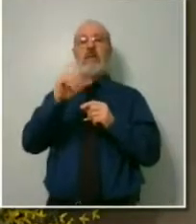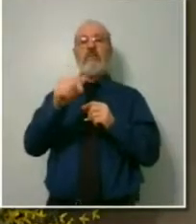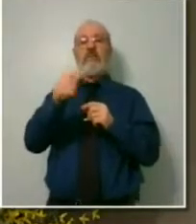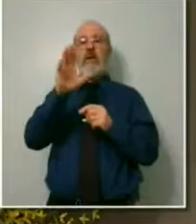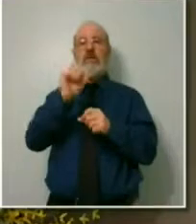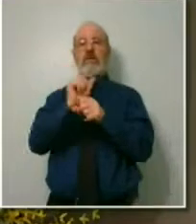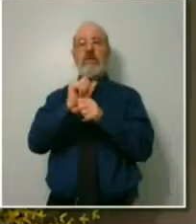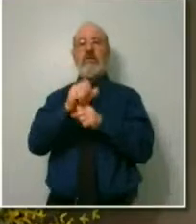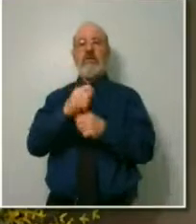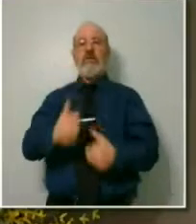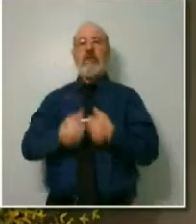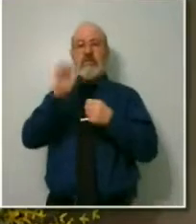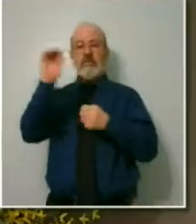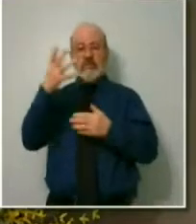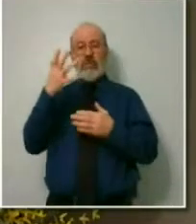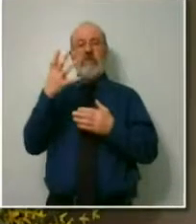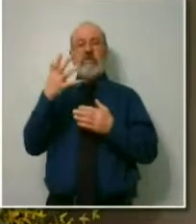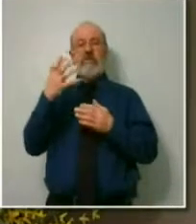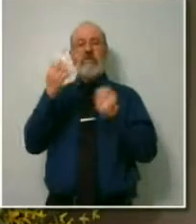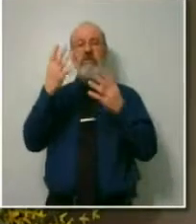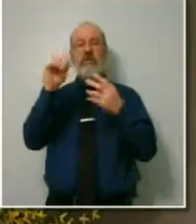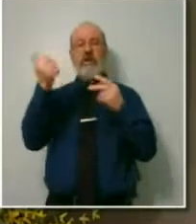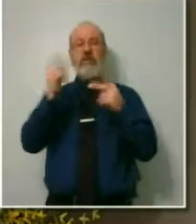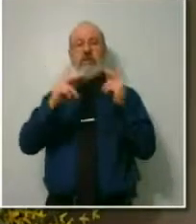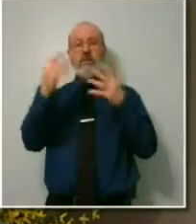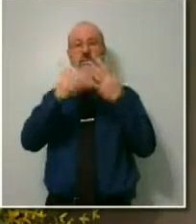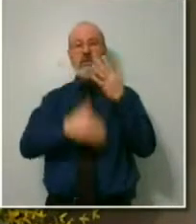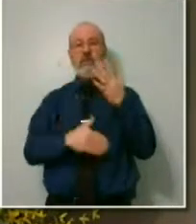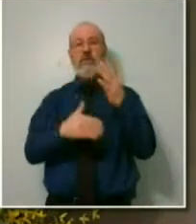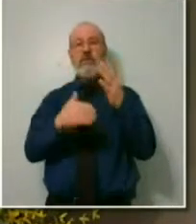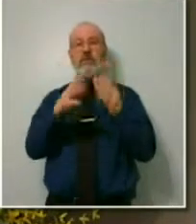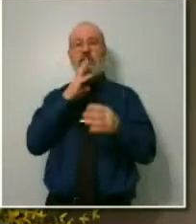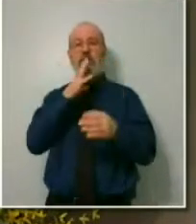others that are listed here. I also was talking to